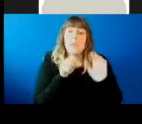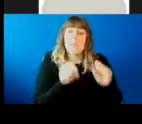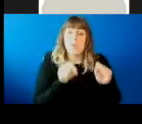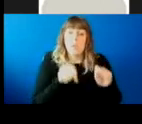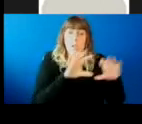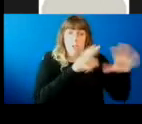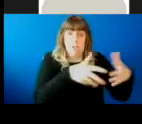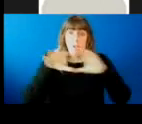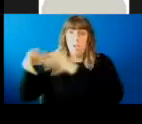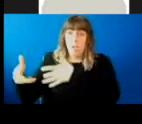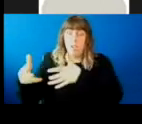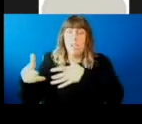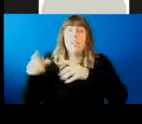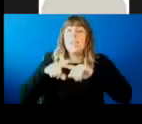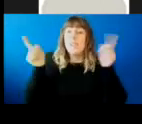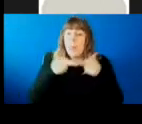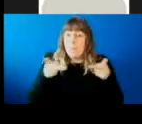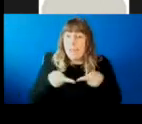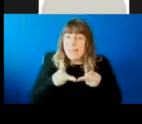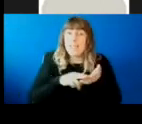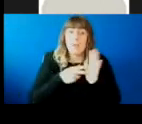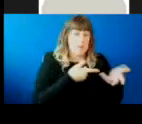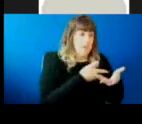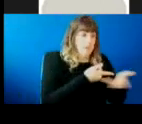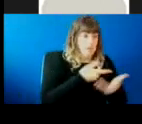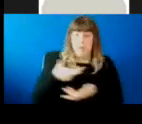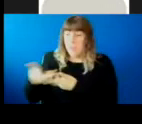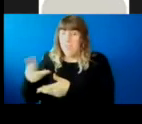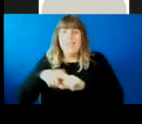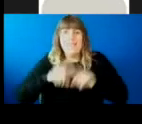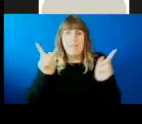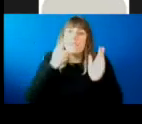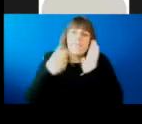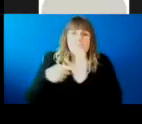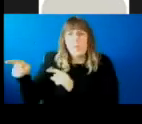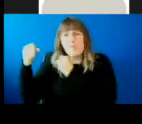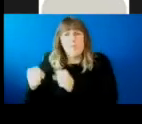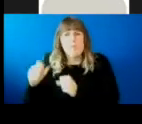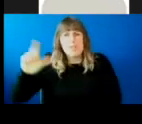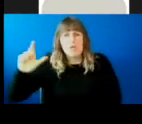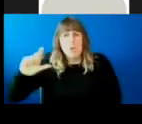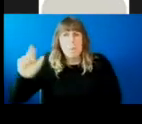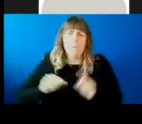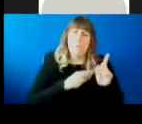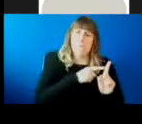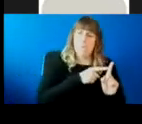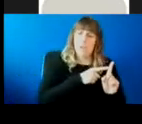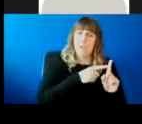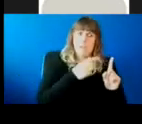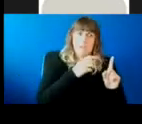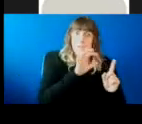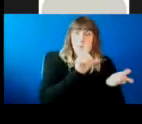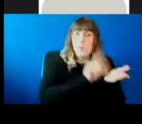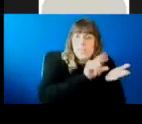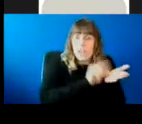personas are in different places and therefore you can speak to them differently? Like if one is very more the Instagram crowd, another really could be the newsletter